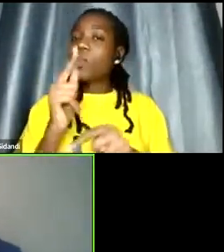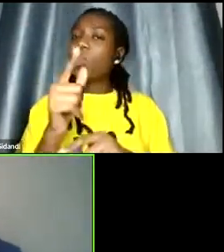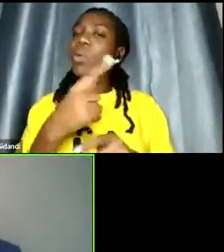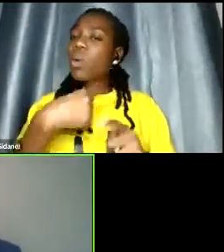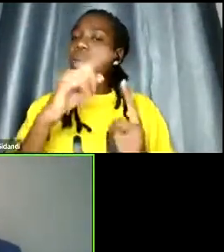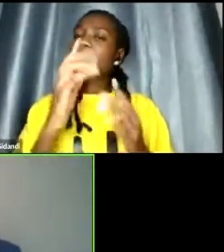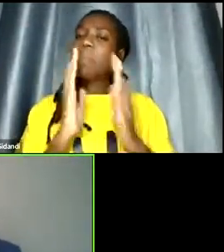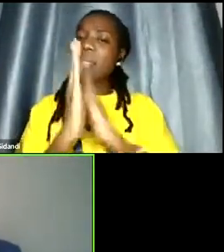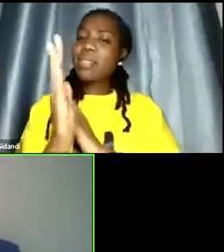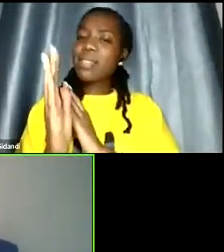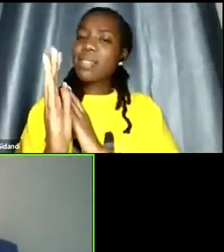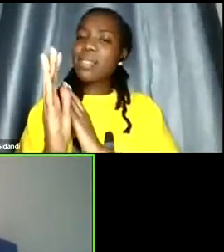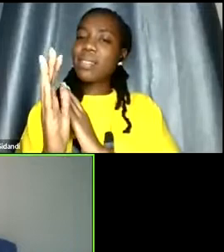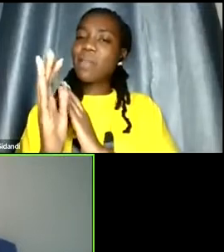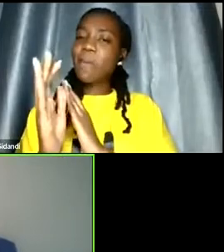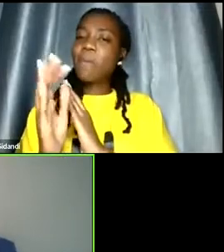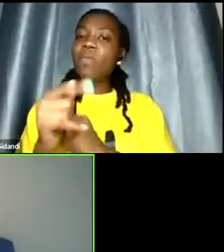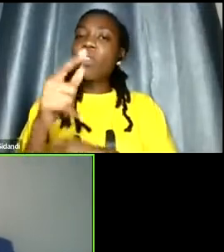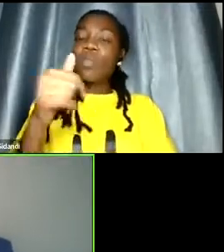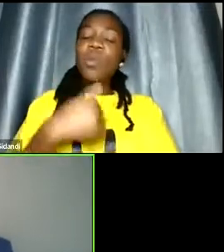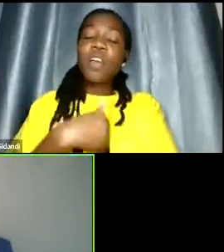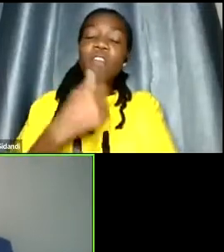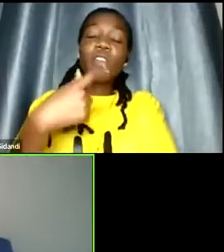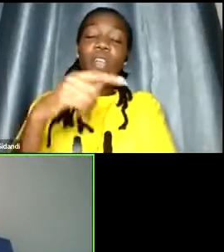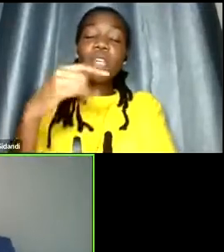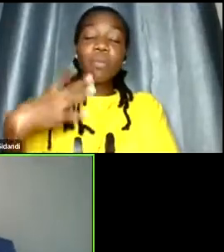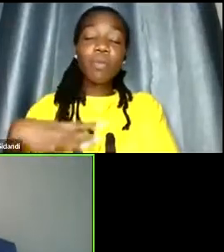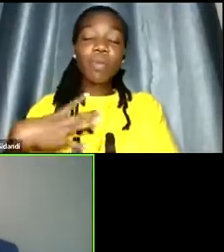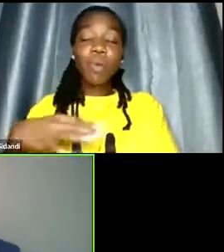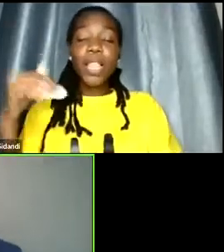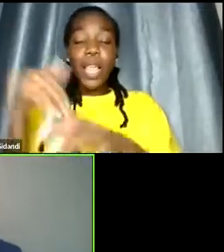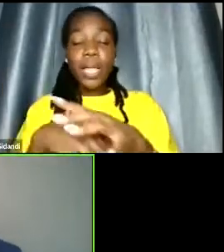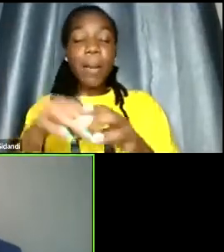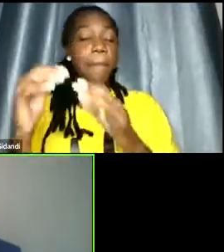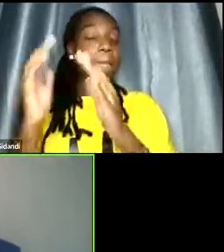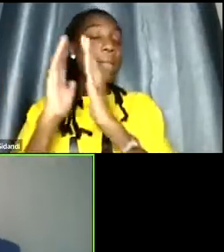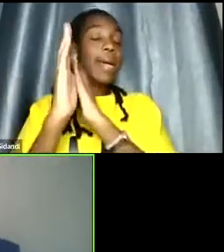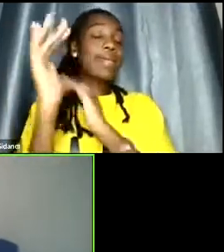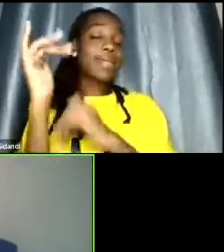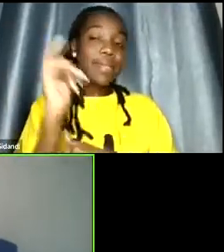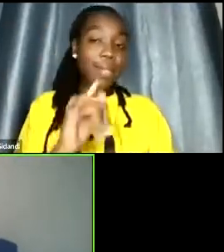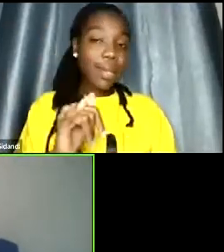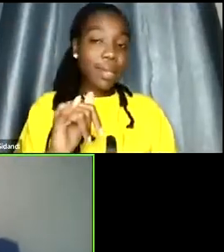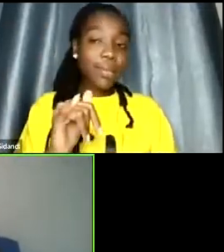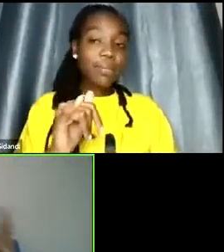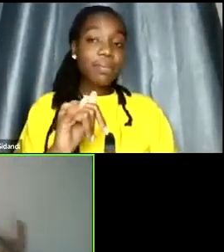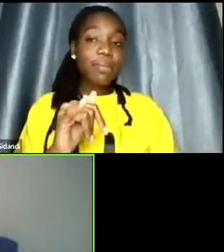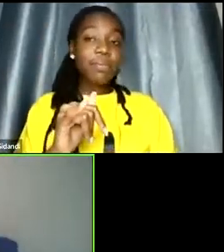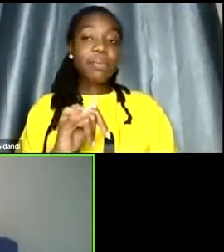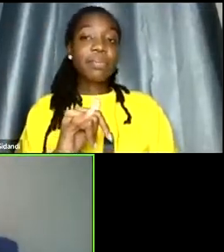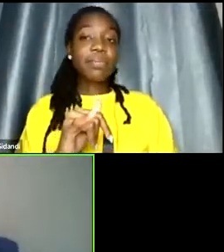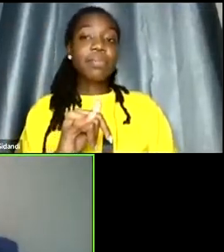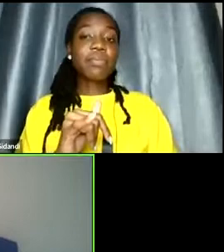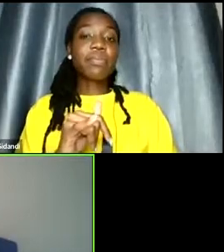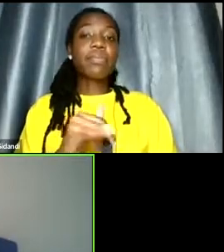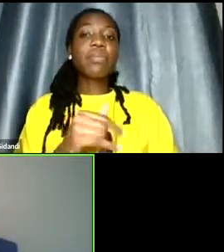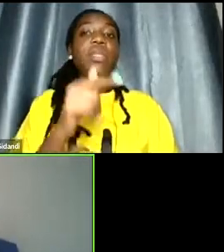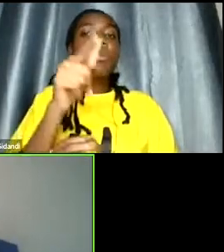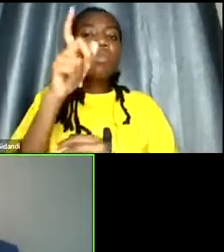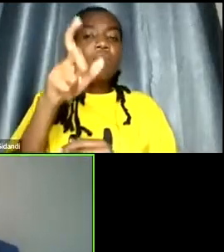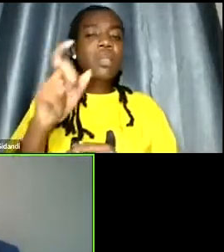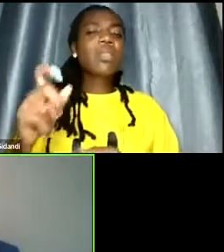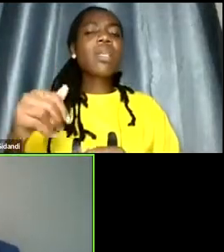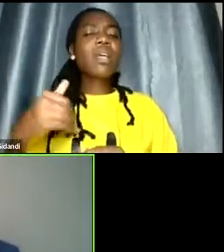bus? Do you have the right people on that bus aiming for the right direction, same direction, unity of purpose, unity of